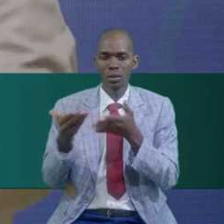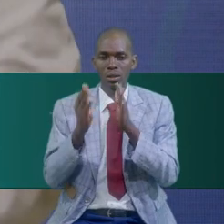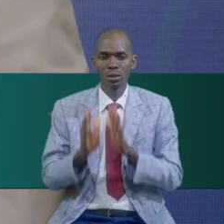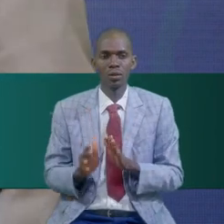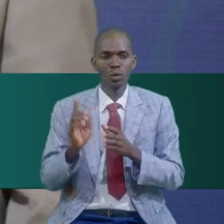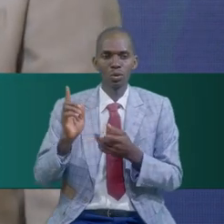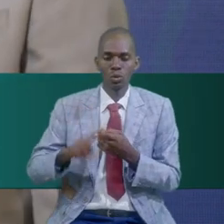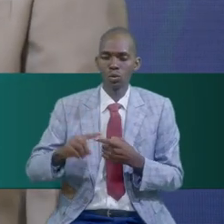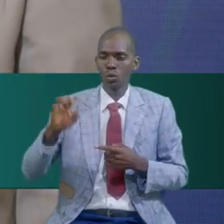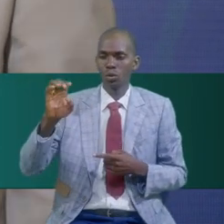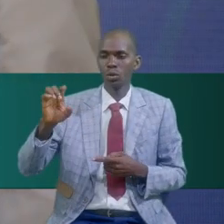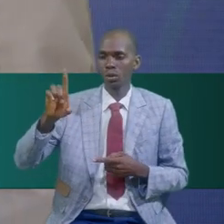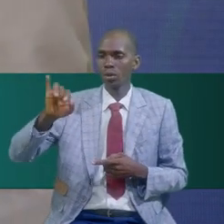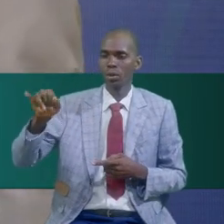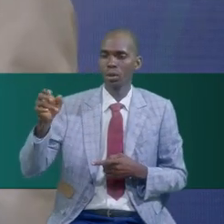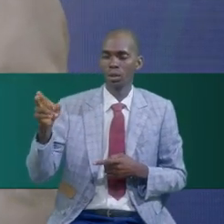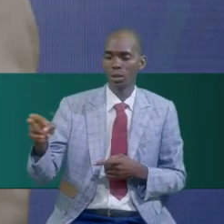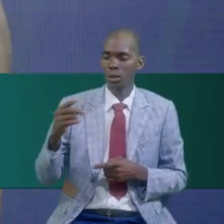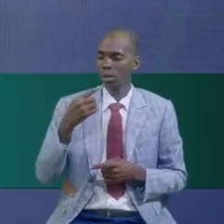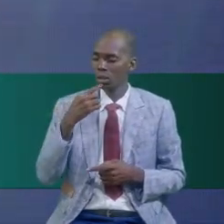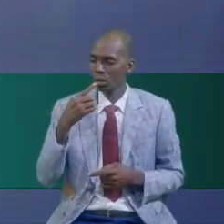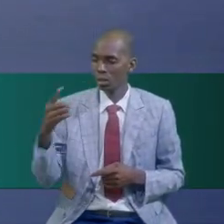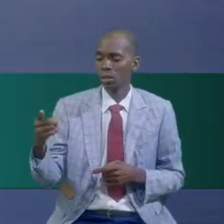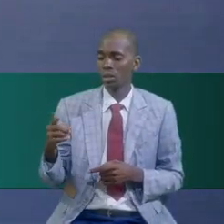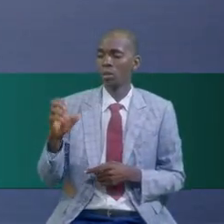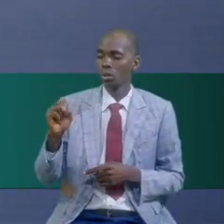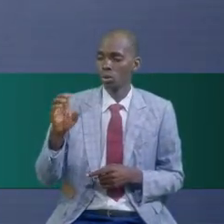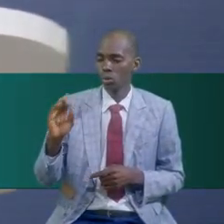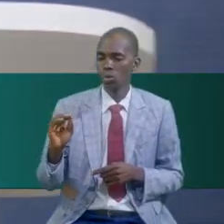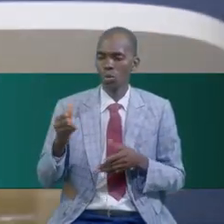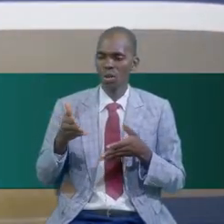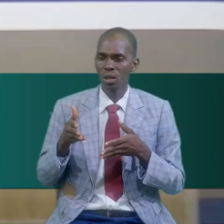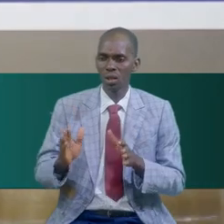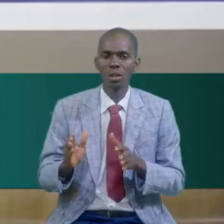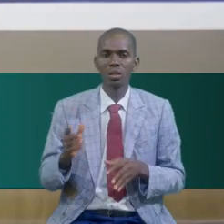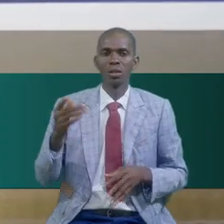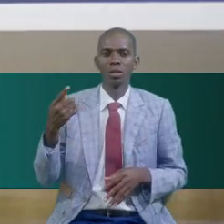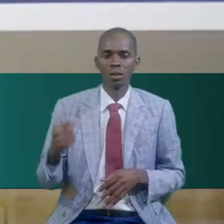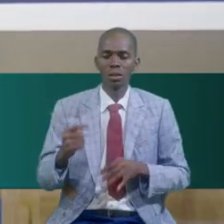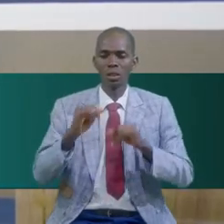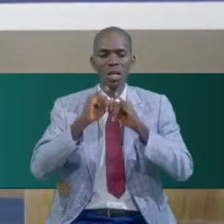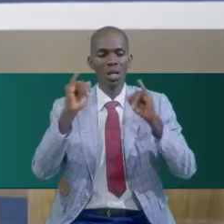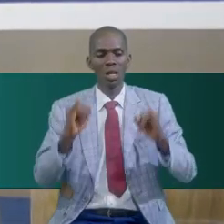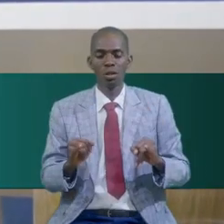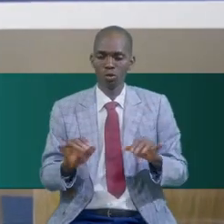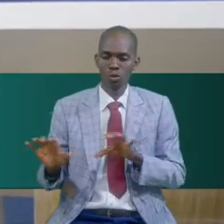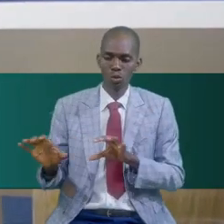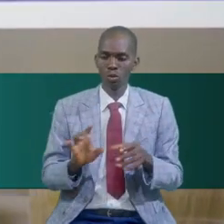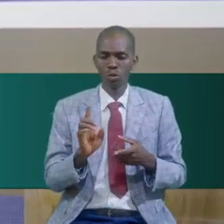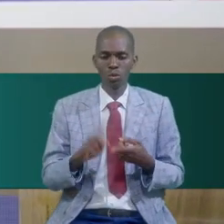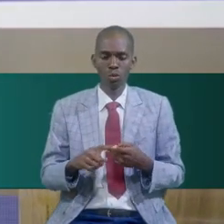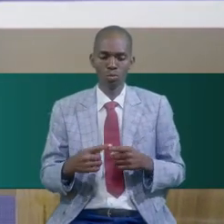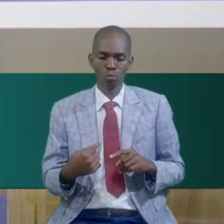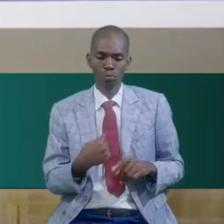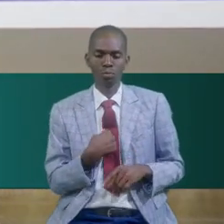Elijah, saying, so let the gods do to me. Hold on.